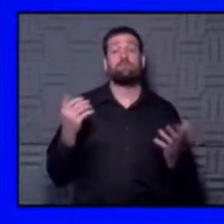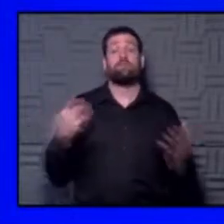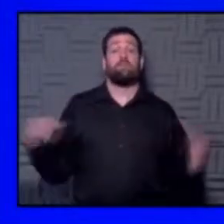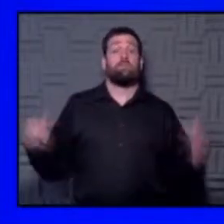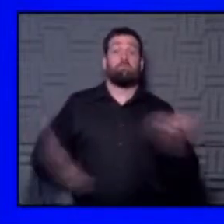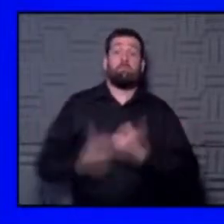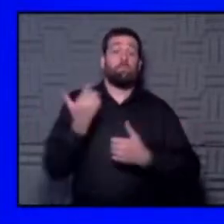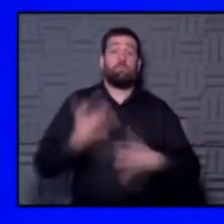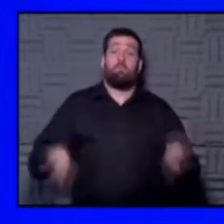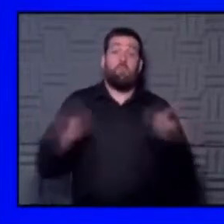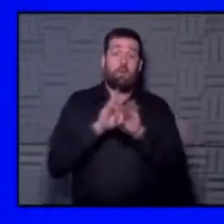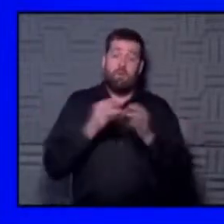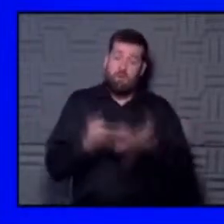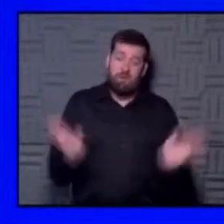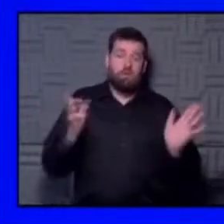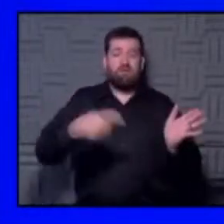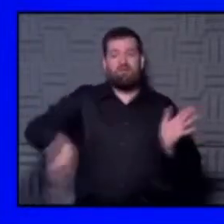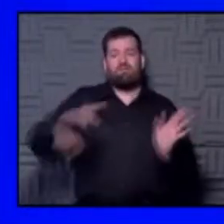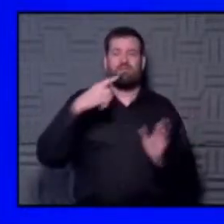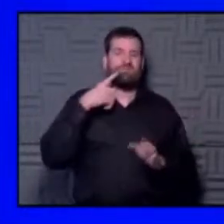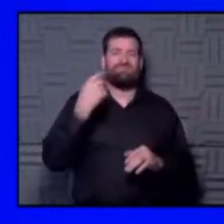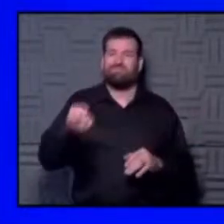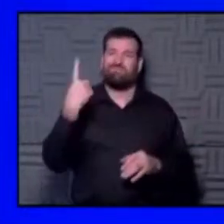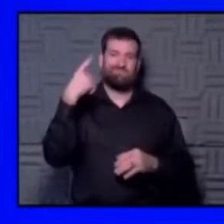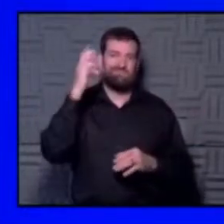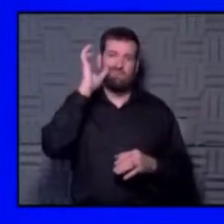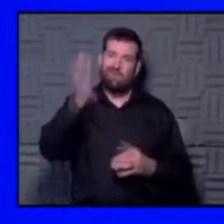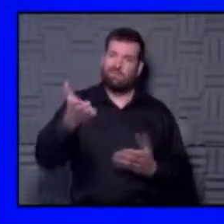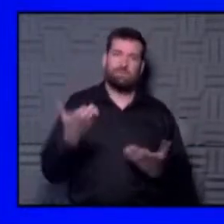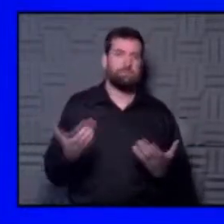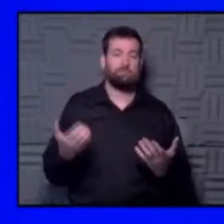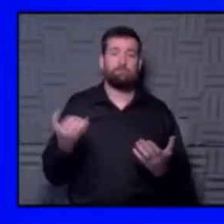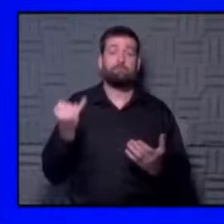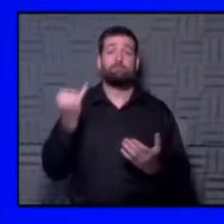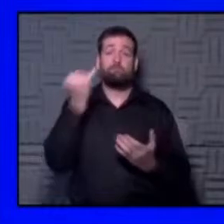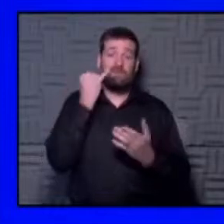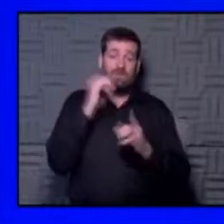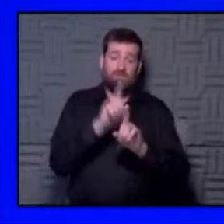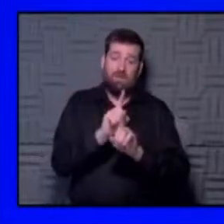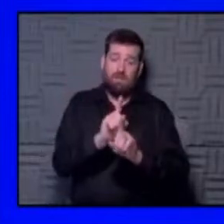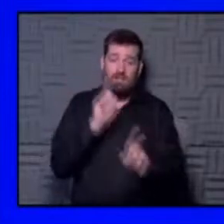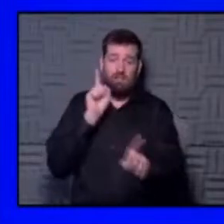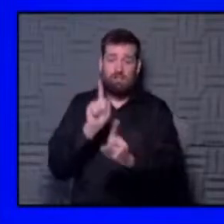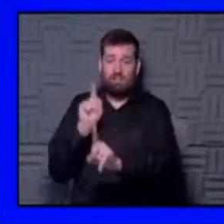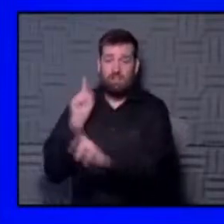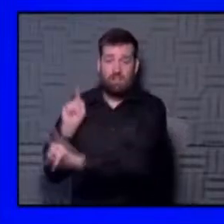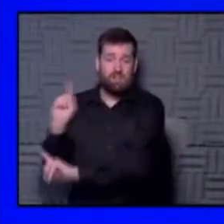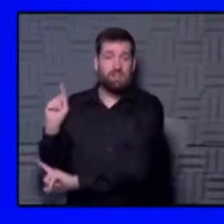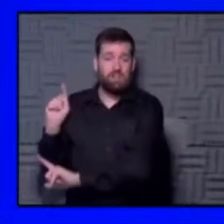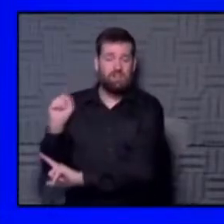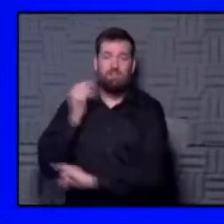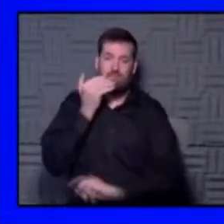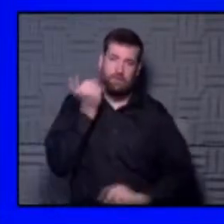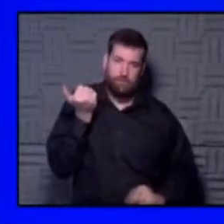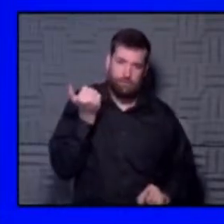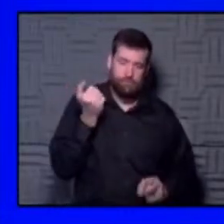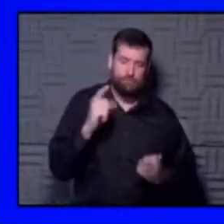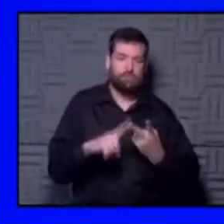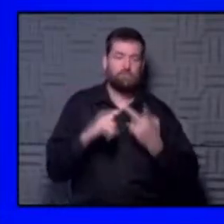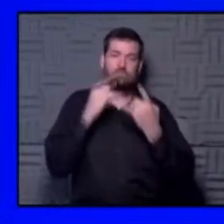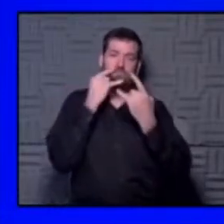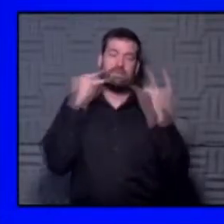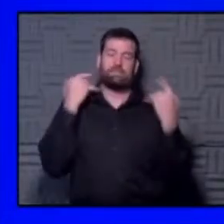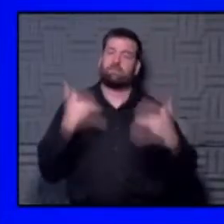general public to understand these concepts. And the concept is if you can stay further apart, that's better. Masking